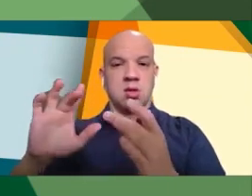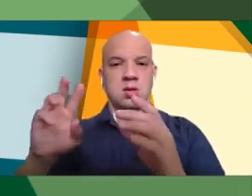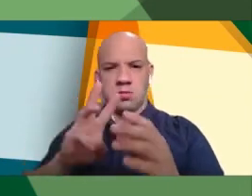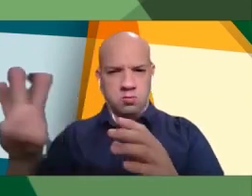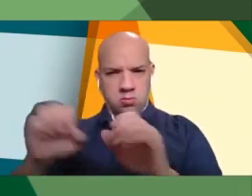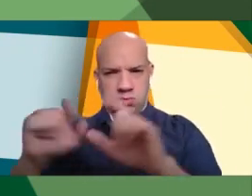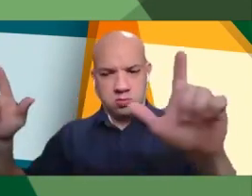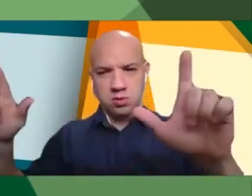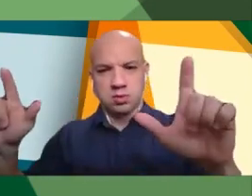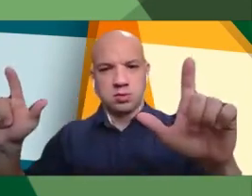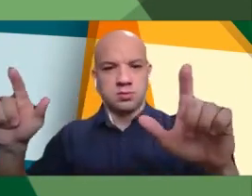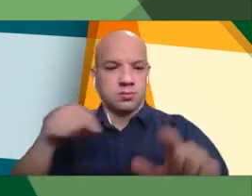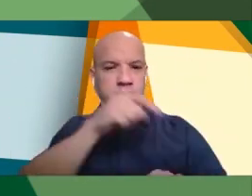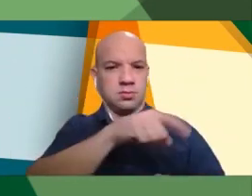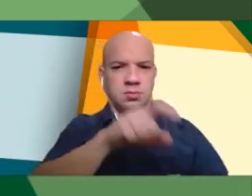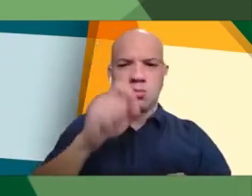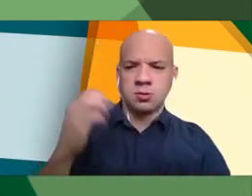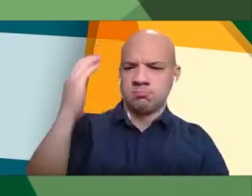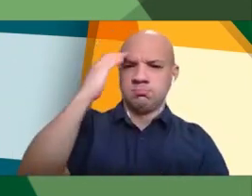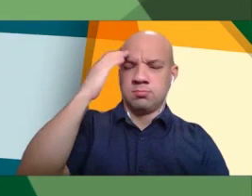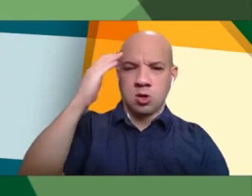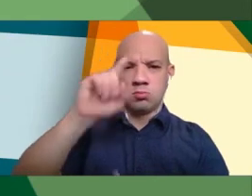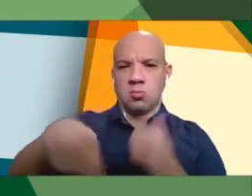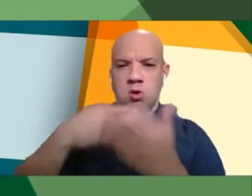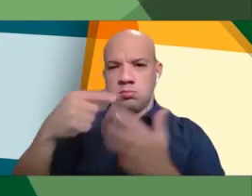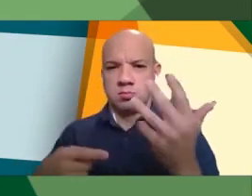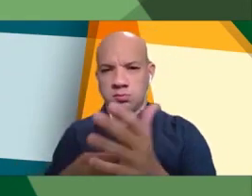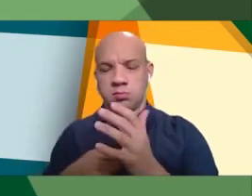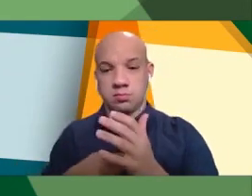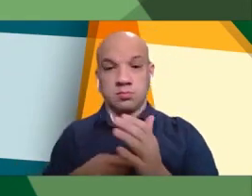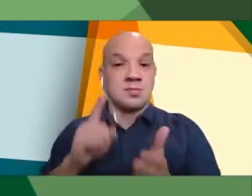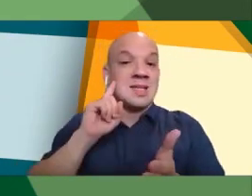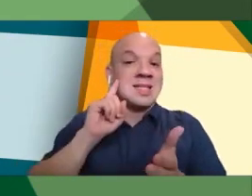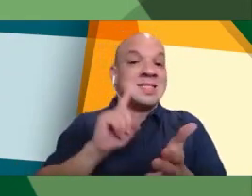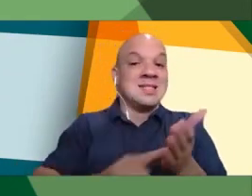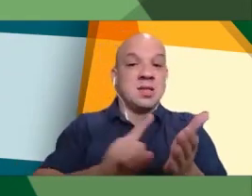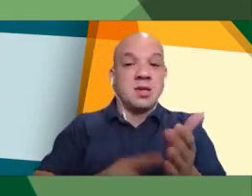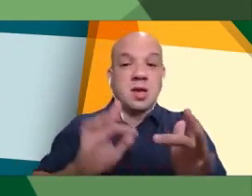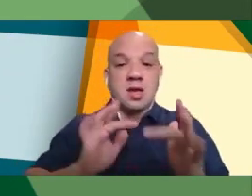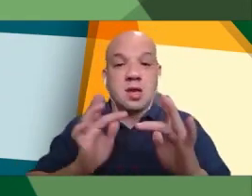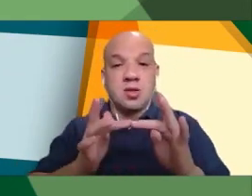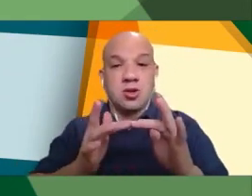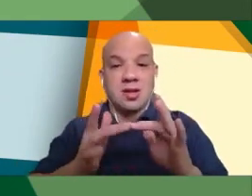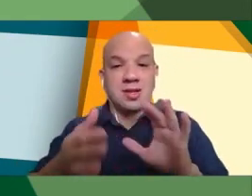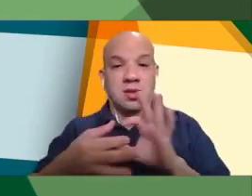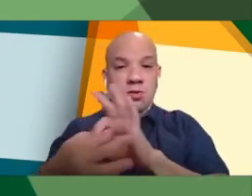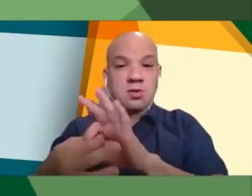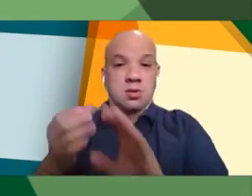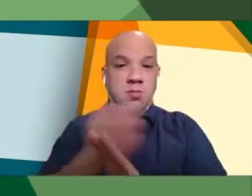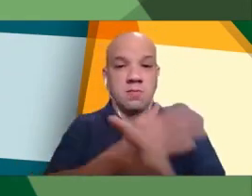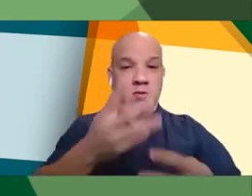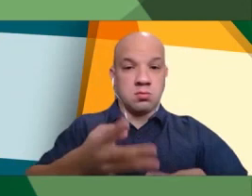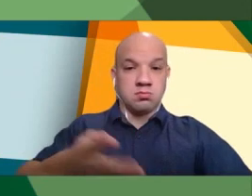into consideration the following. Check your internet connection before starting to upload the electronic